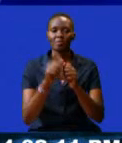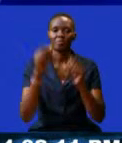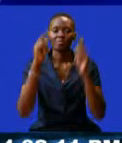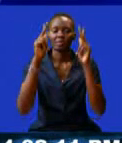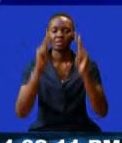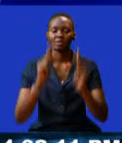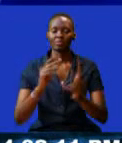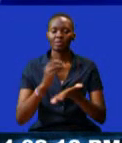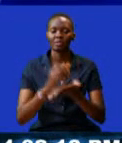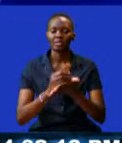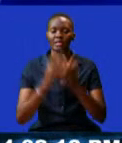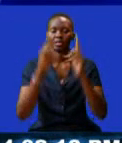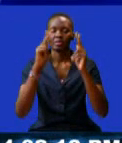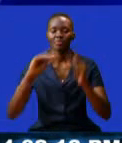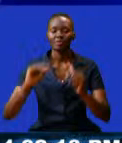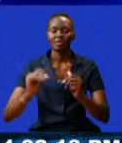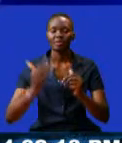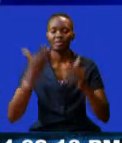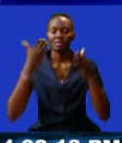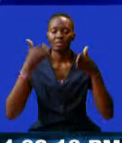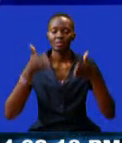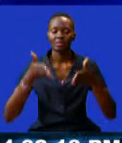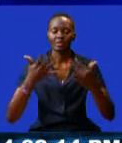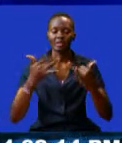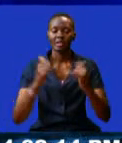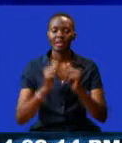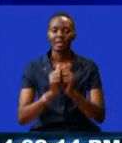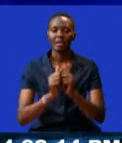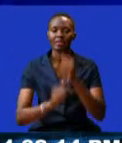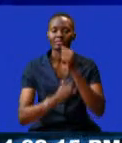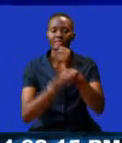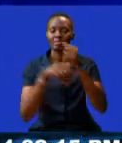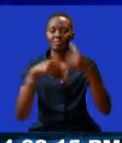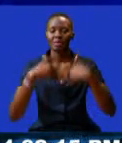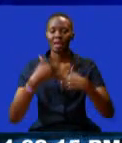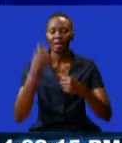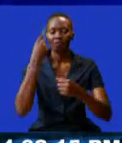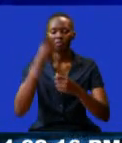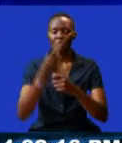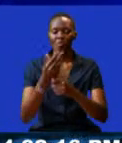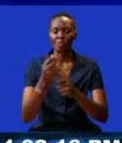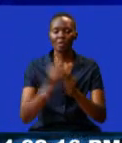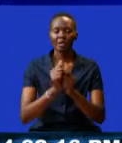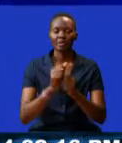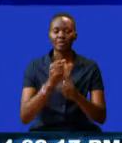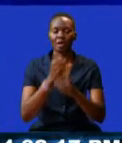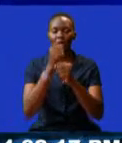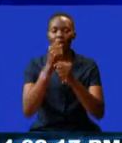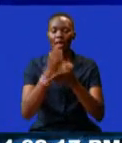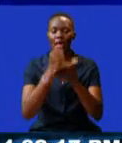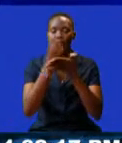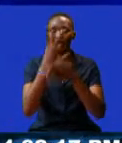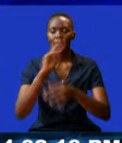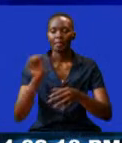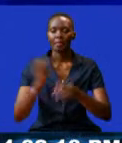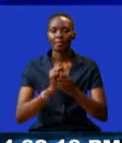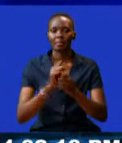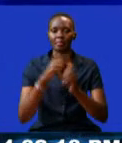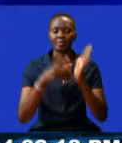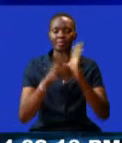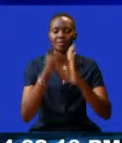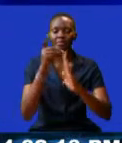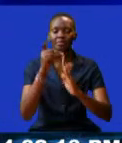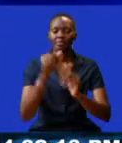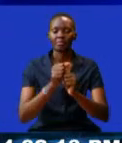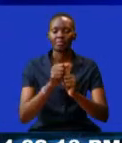Kisumu Central e Kisumu County odiochieng' ma kawuono ne oyudo sir mar omenda madhi konyogi e yorego mag dongruok mawuok e piny owacho mamalo mano